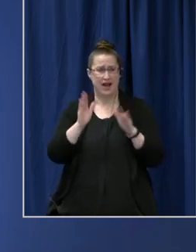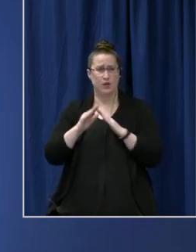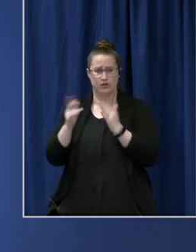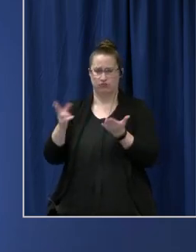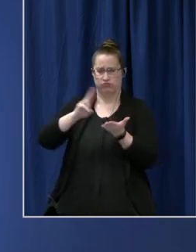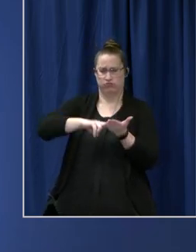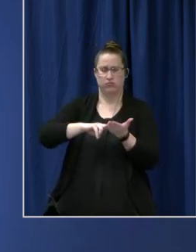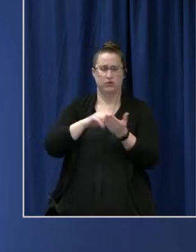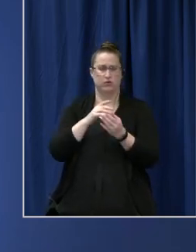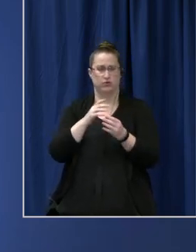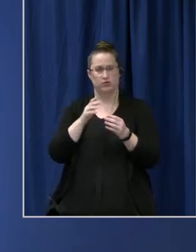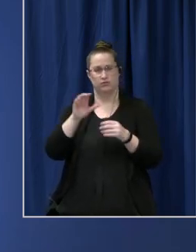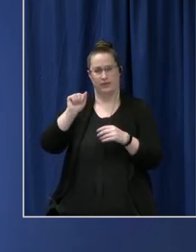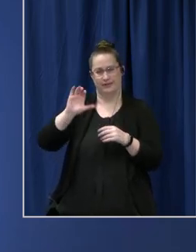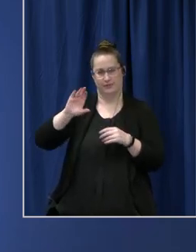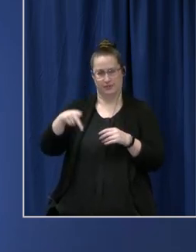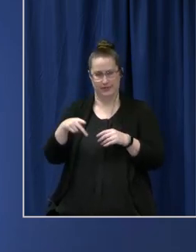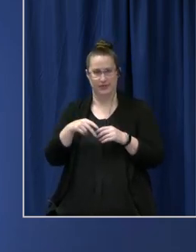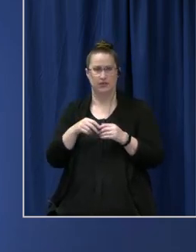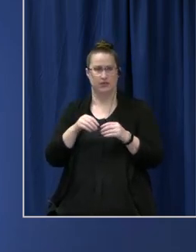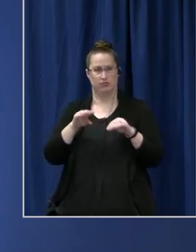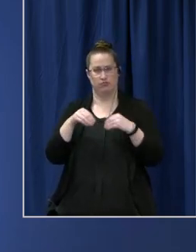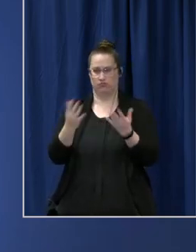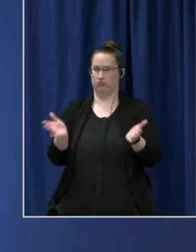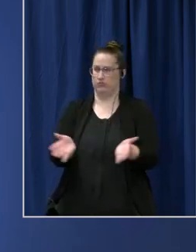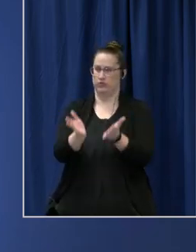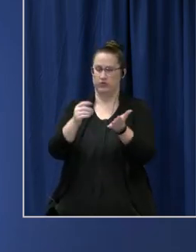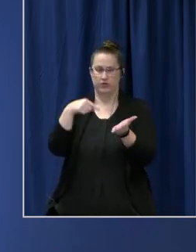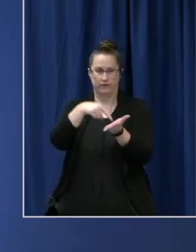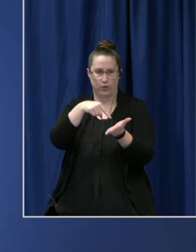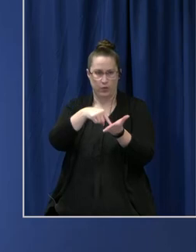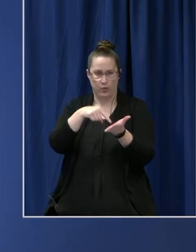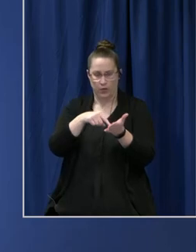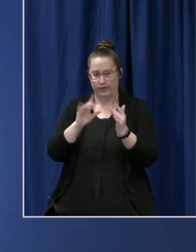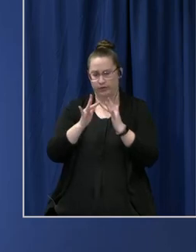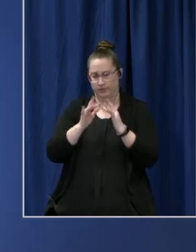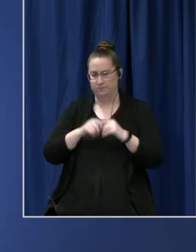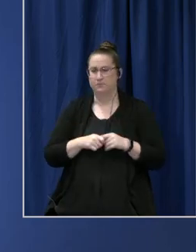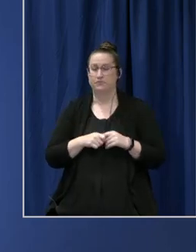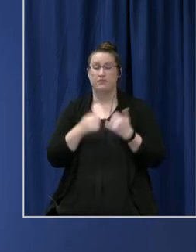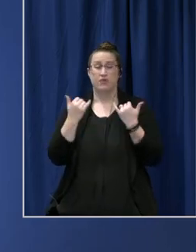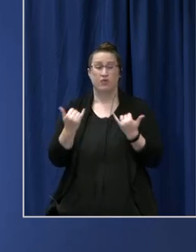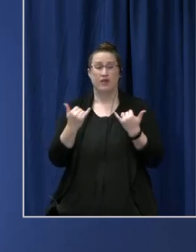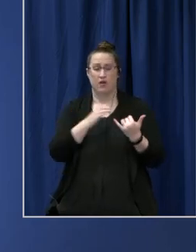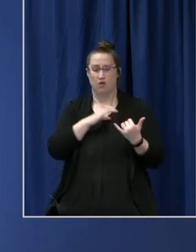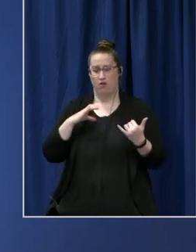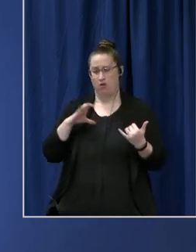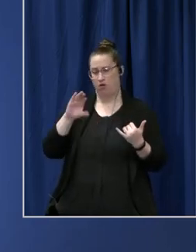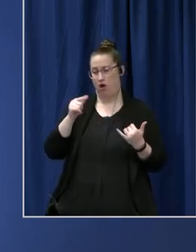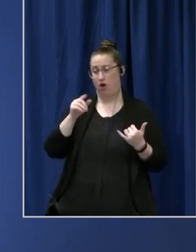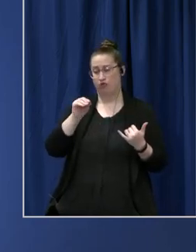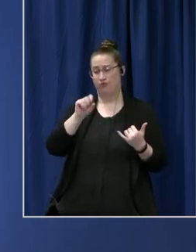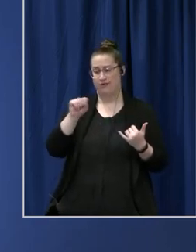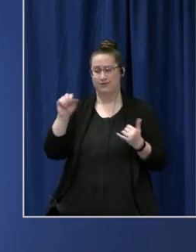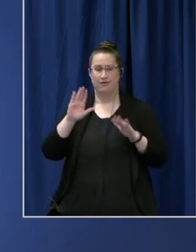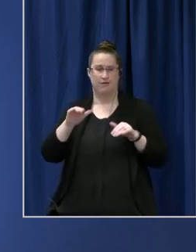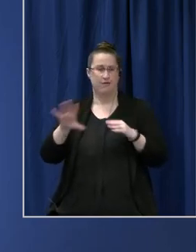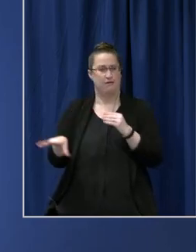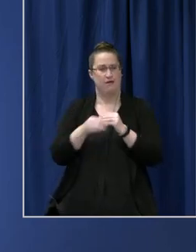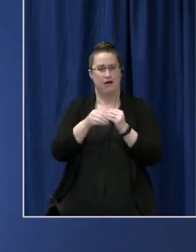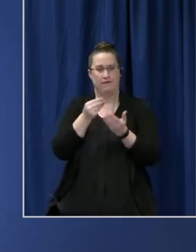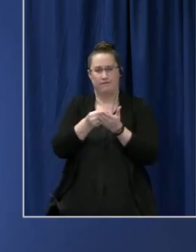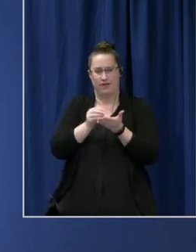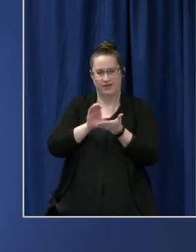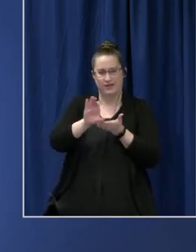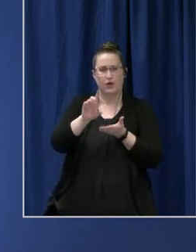effort to promote broadband affordability. As of right now, Congress has yet to provide additional funding to extend the